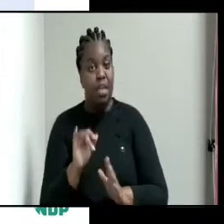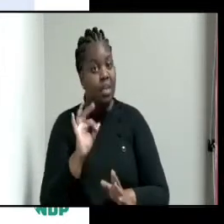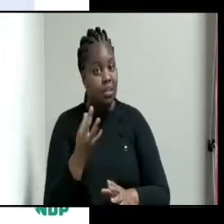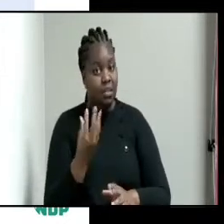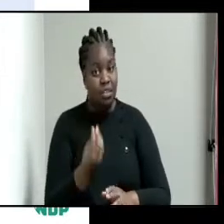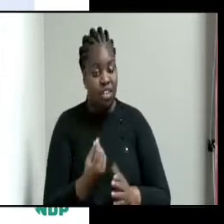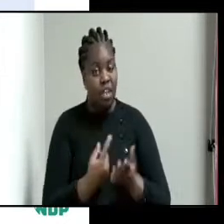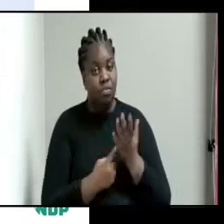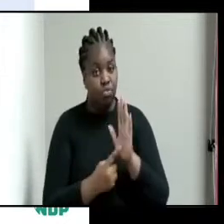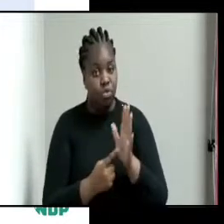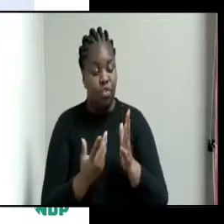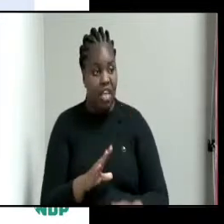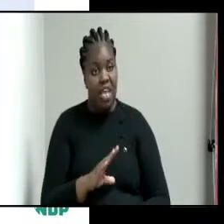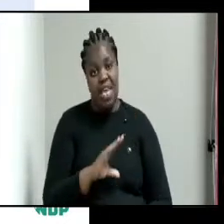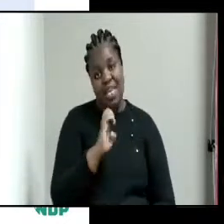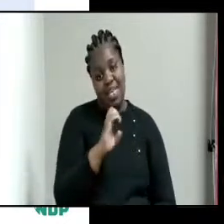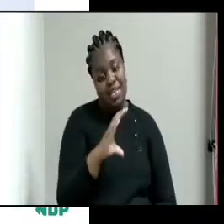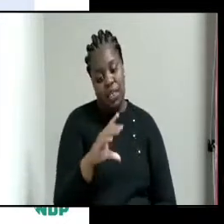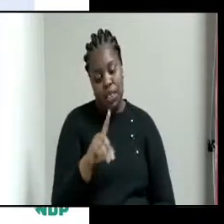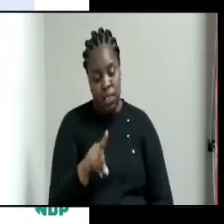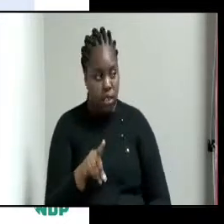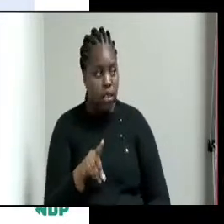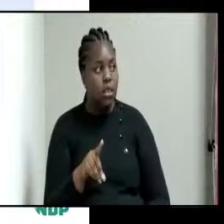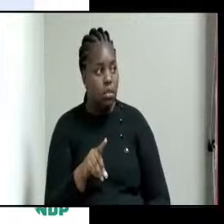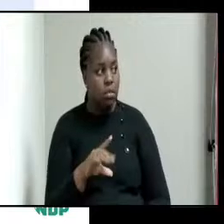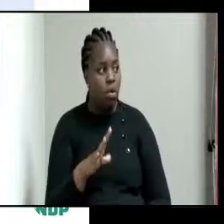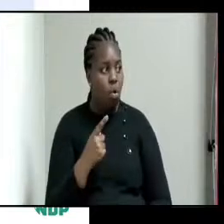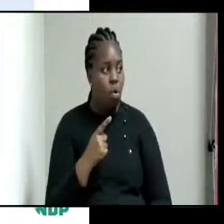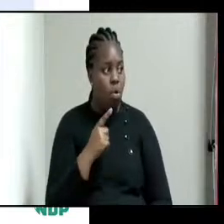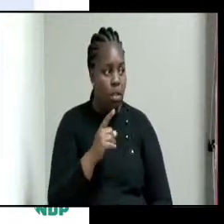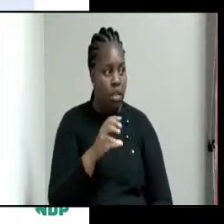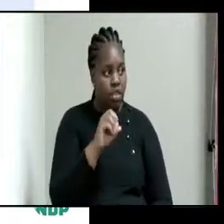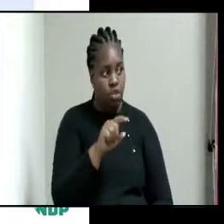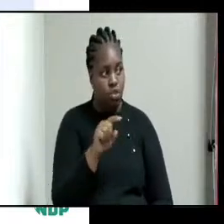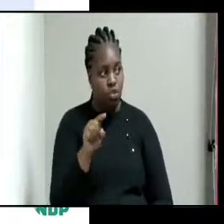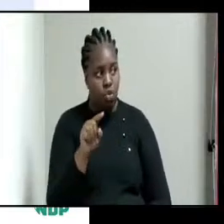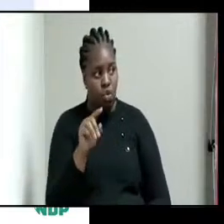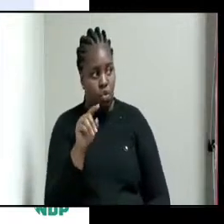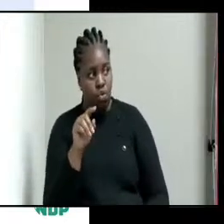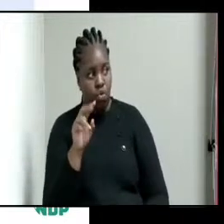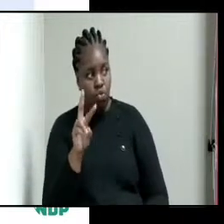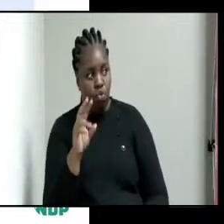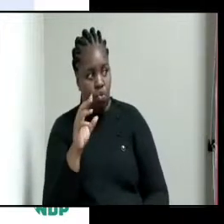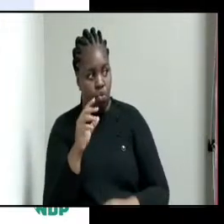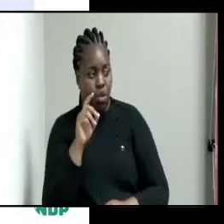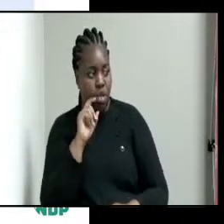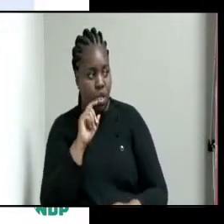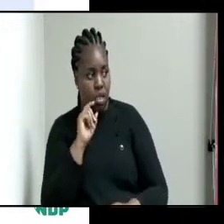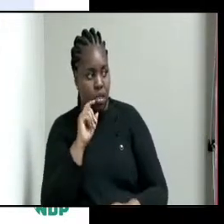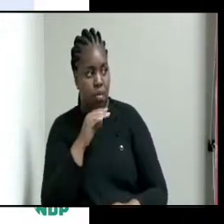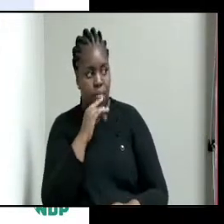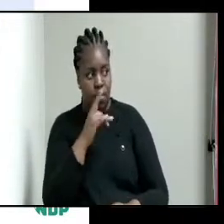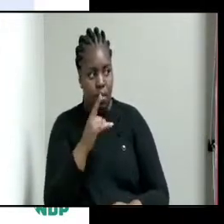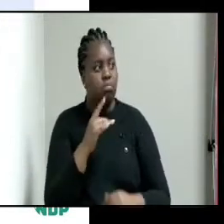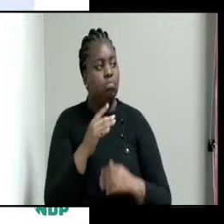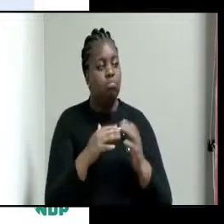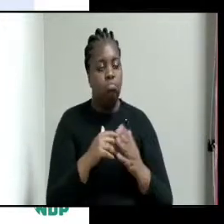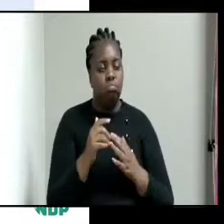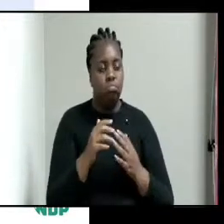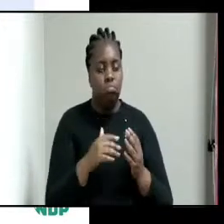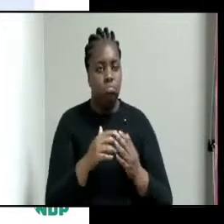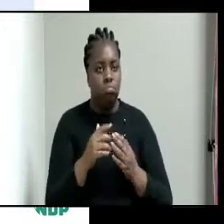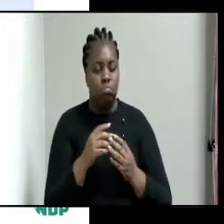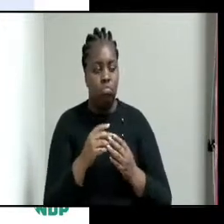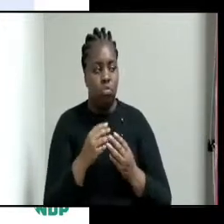has been exposed to ECD, or for those ages 0 to 2 years, and early childhood education attendance, that